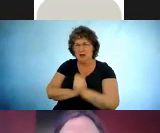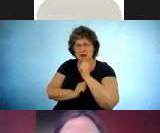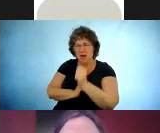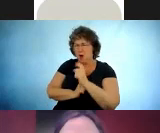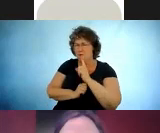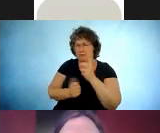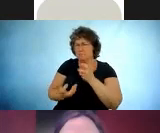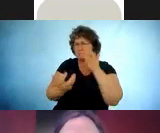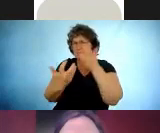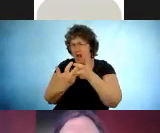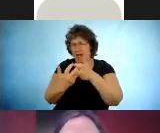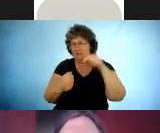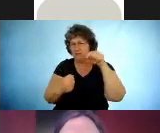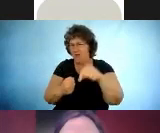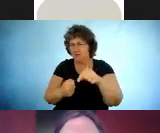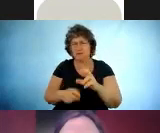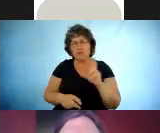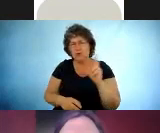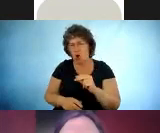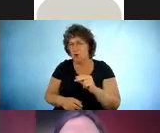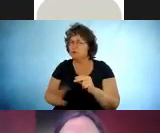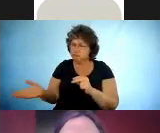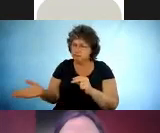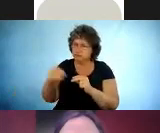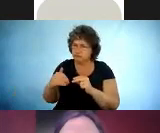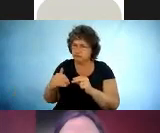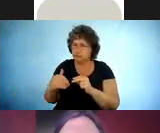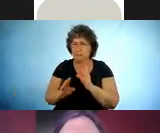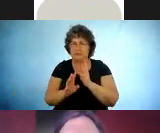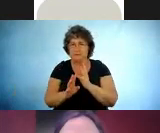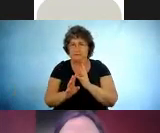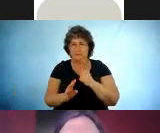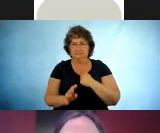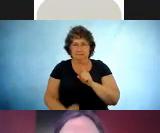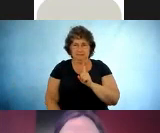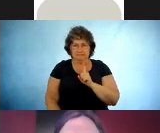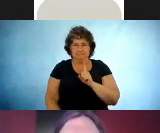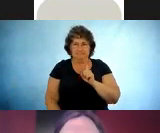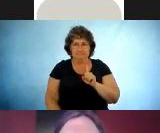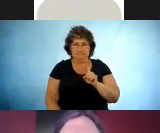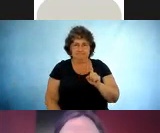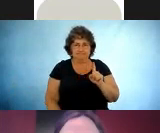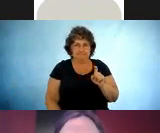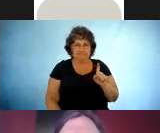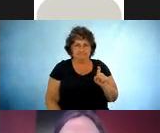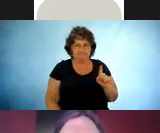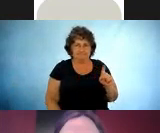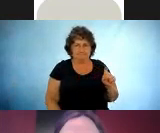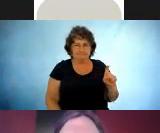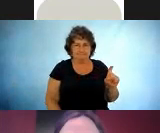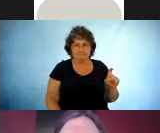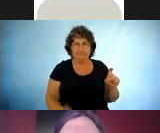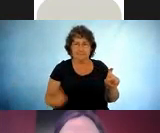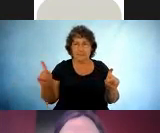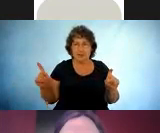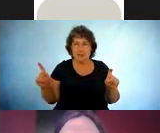pursuit. They removed me from line as the stars started starting, when from up in the bleachers,